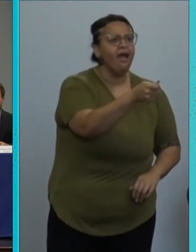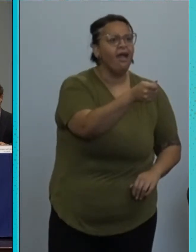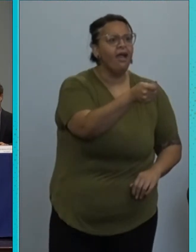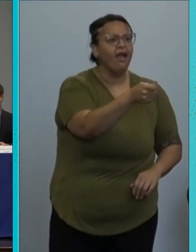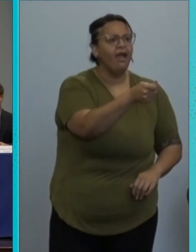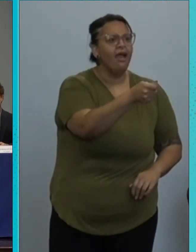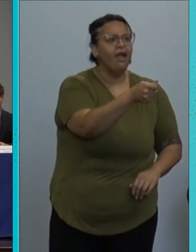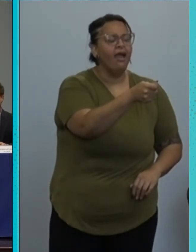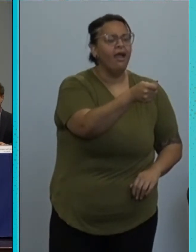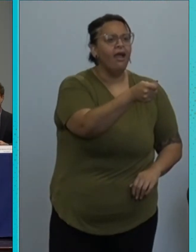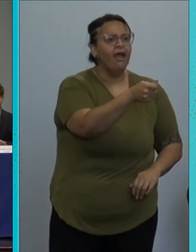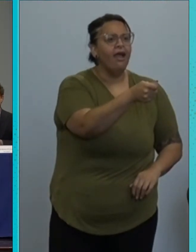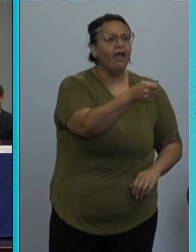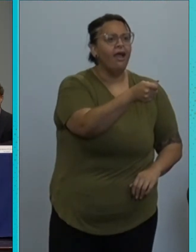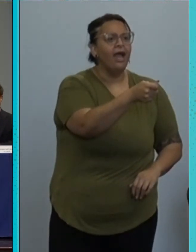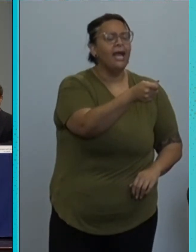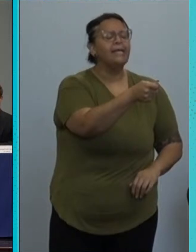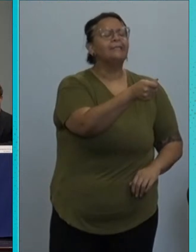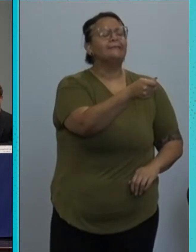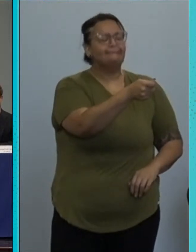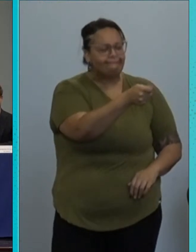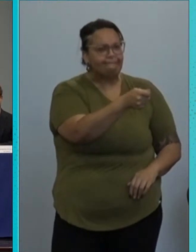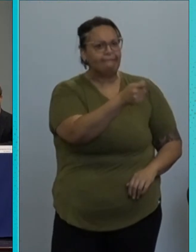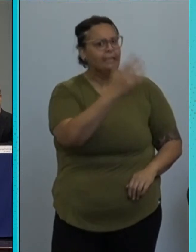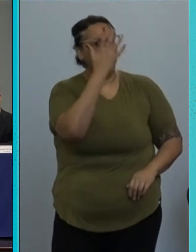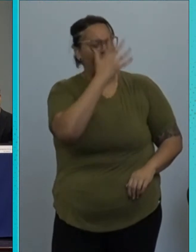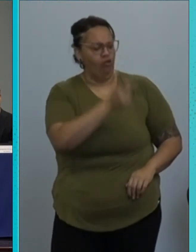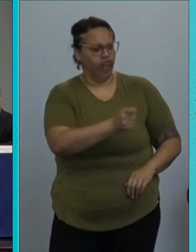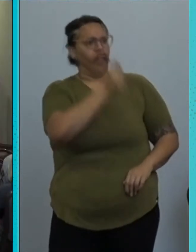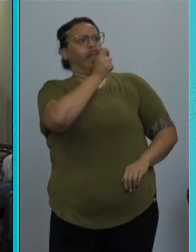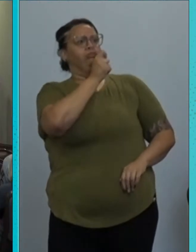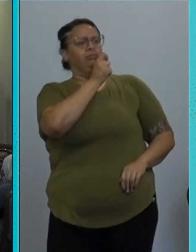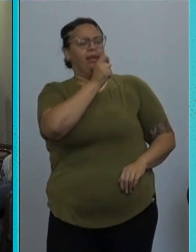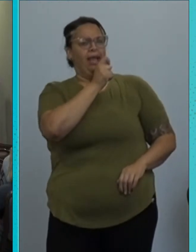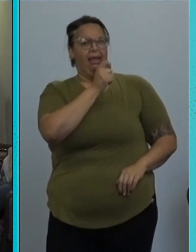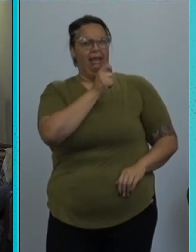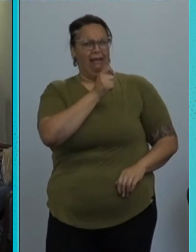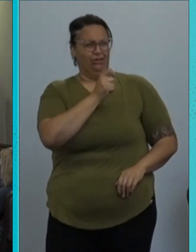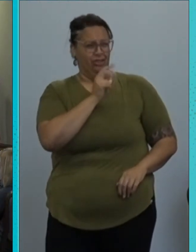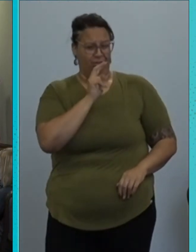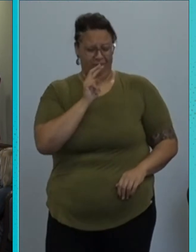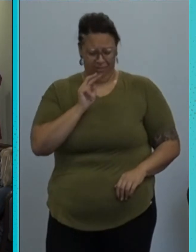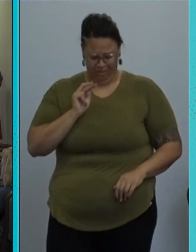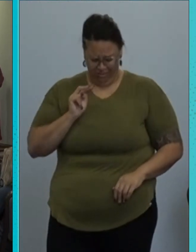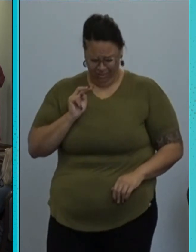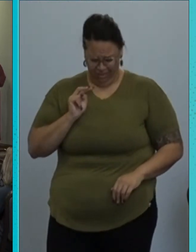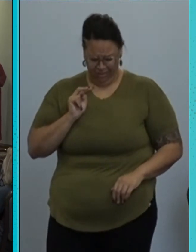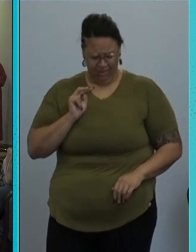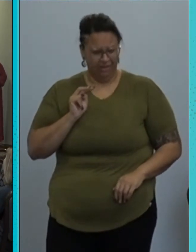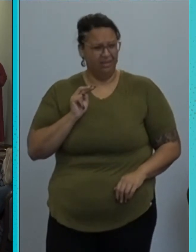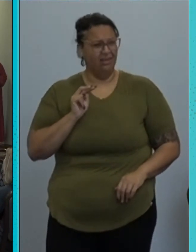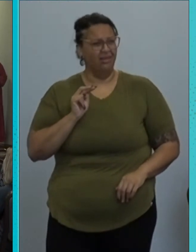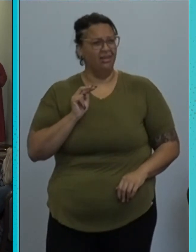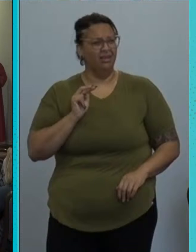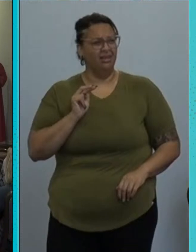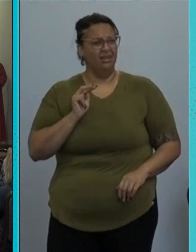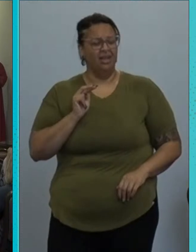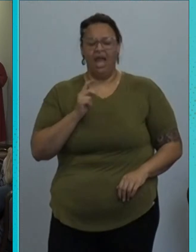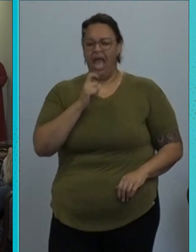and put the microphone right in her face. And she looked at the reporter and she said, "I don't think I